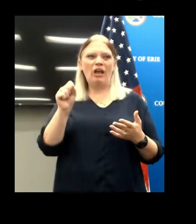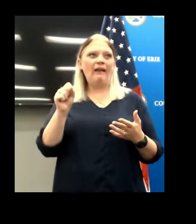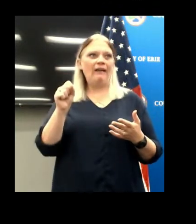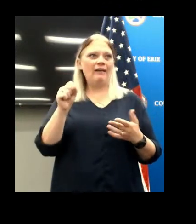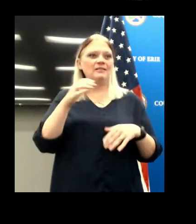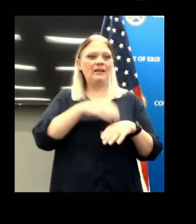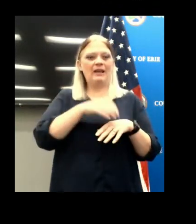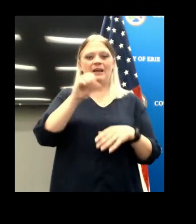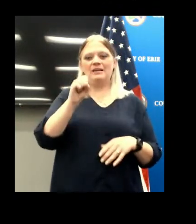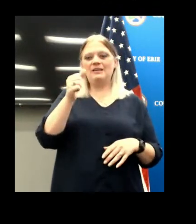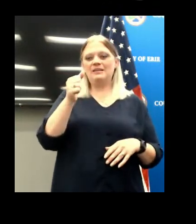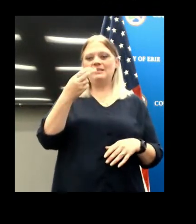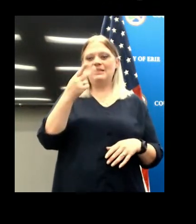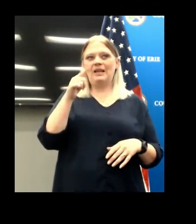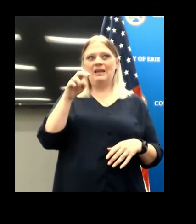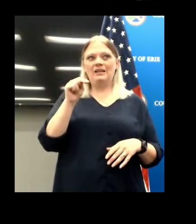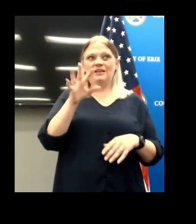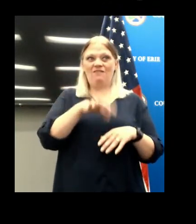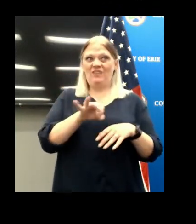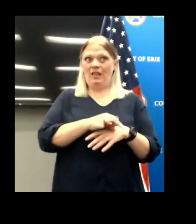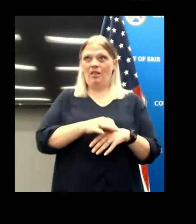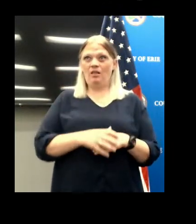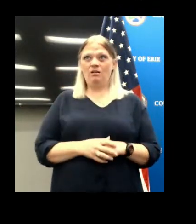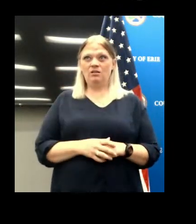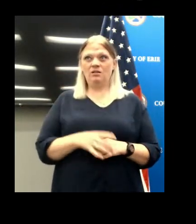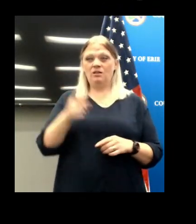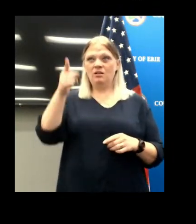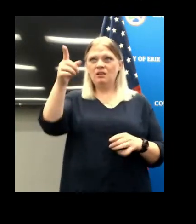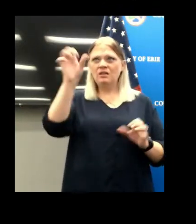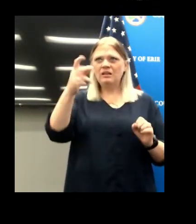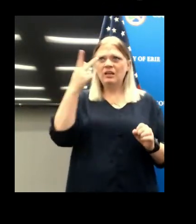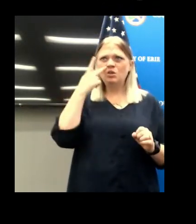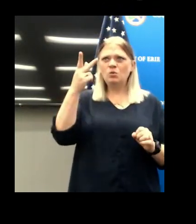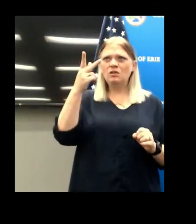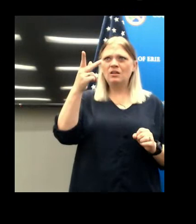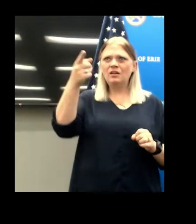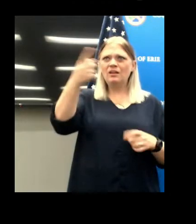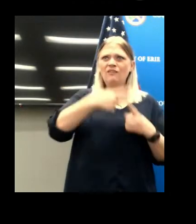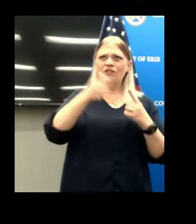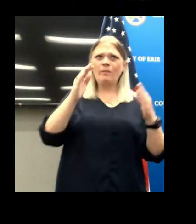at Salem Field. Follow up?